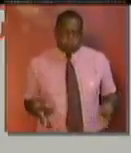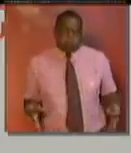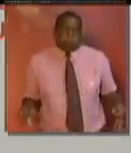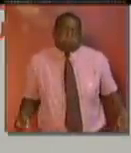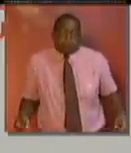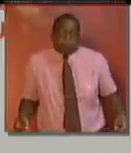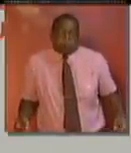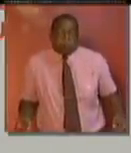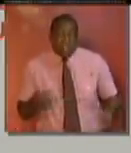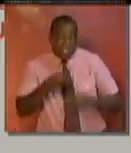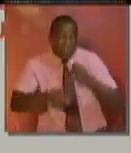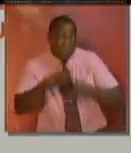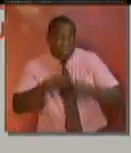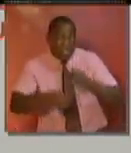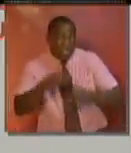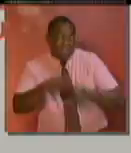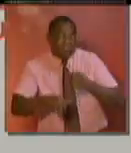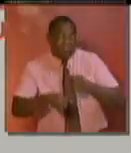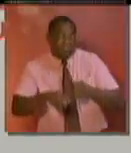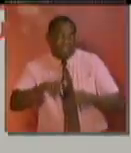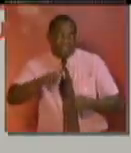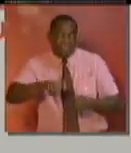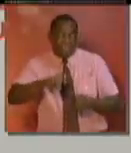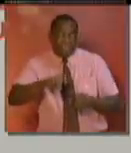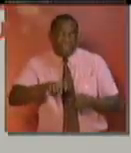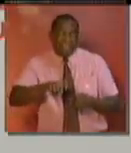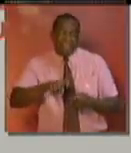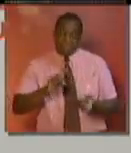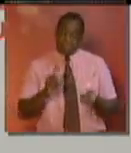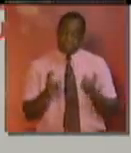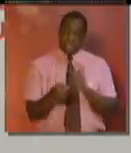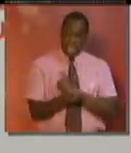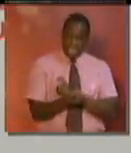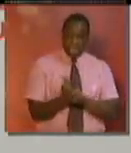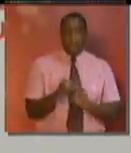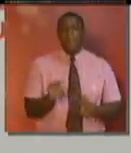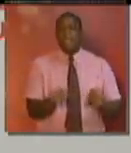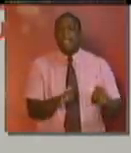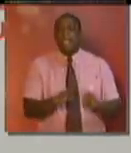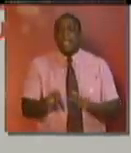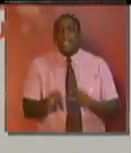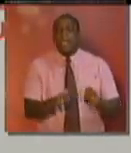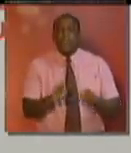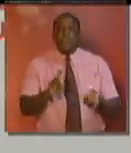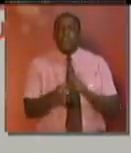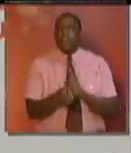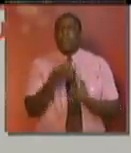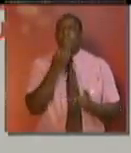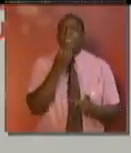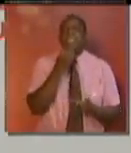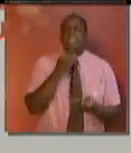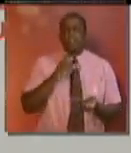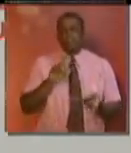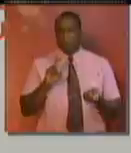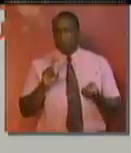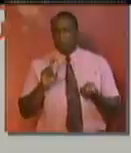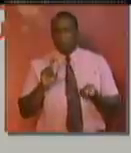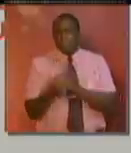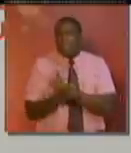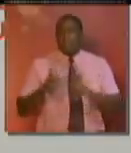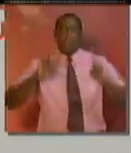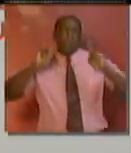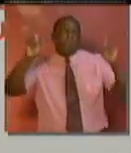it is one of the things that we can actually change our behavior and therefore change our risk. So we want to make sure that people are continuing to do